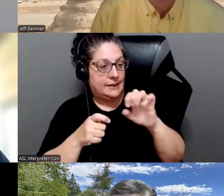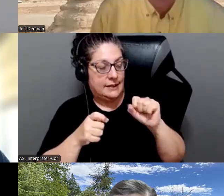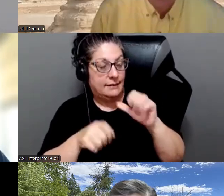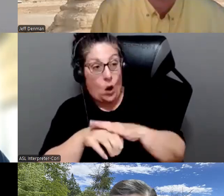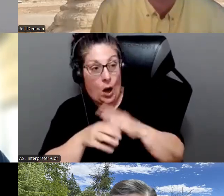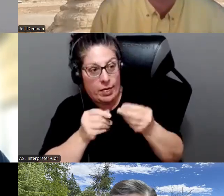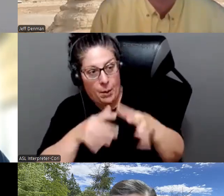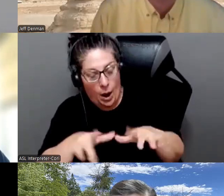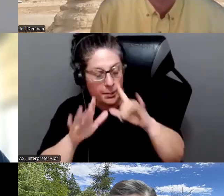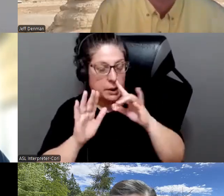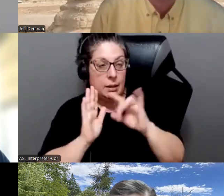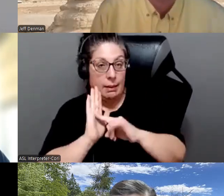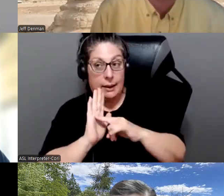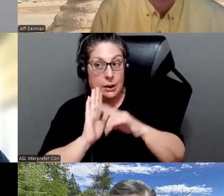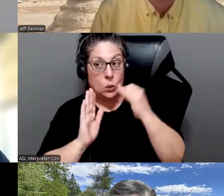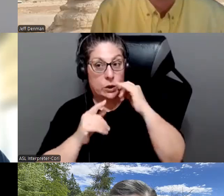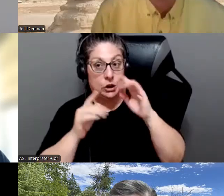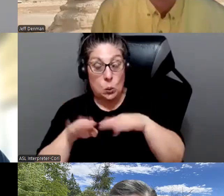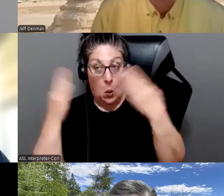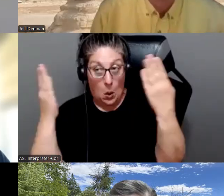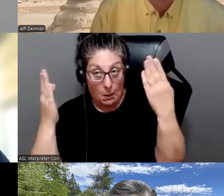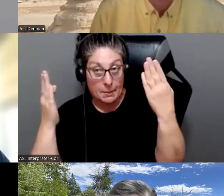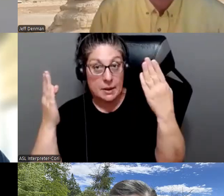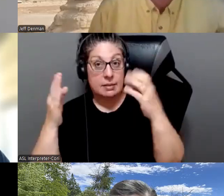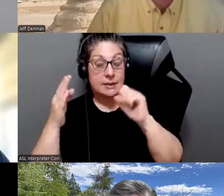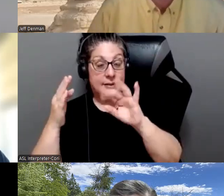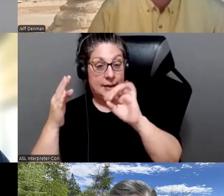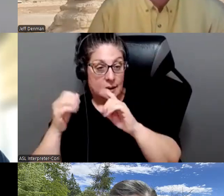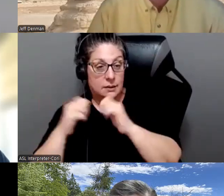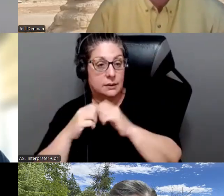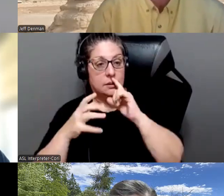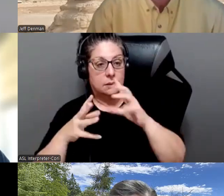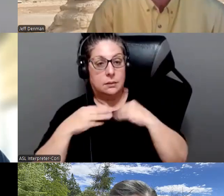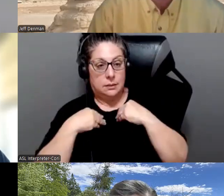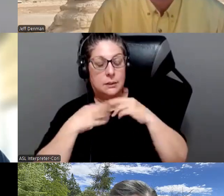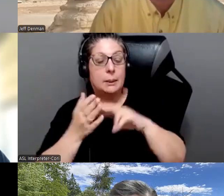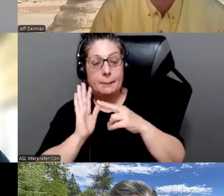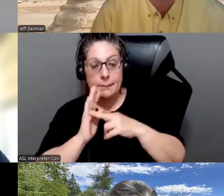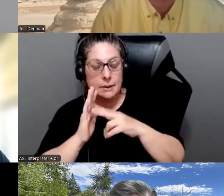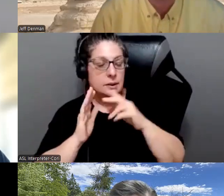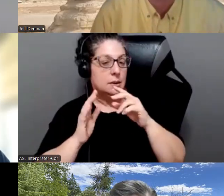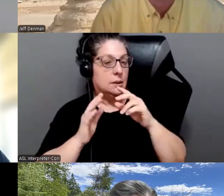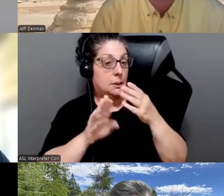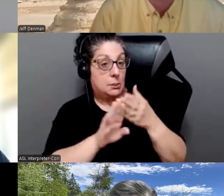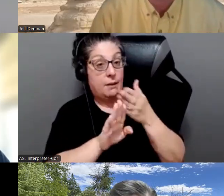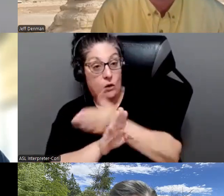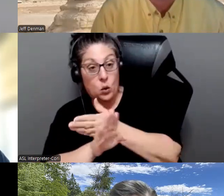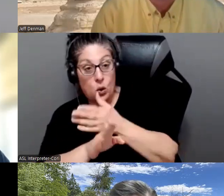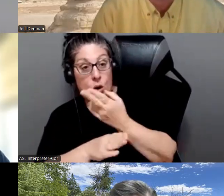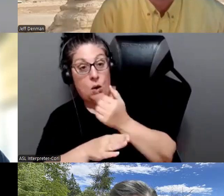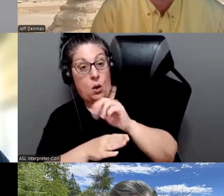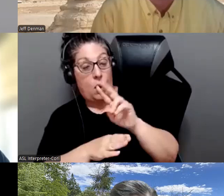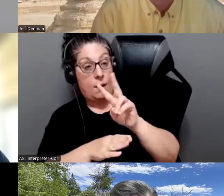property, such that when you do open up the stand, they don't just take it. So that means prior to a harvest,